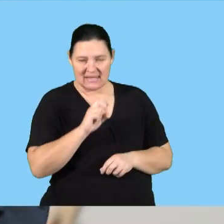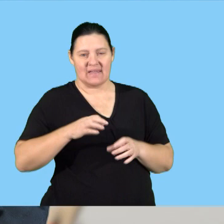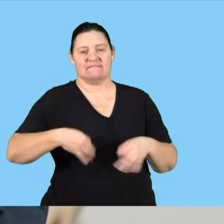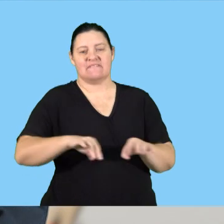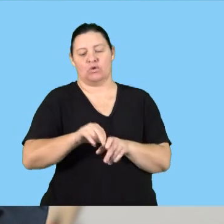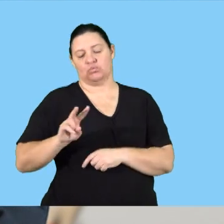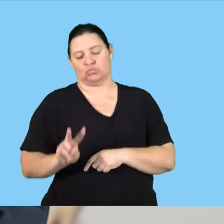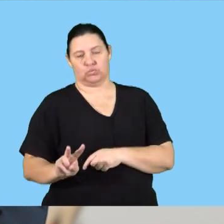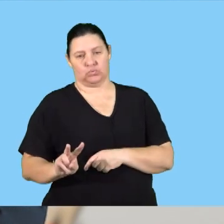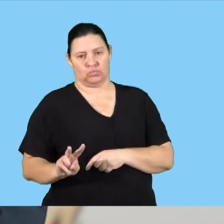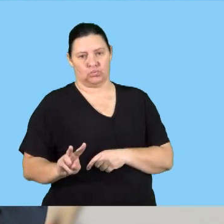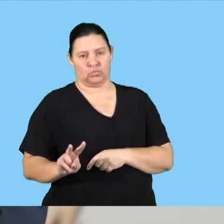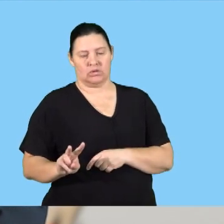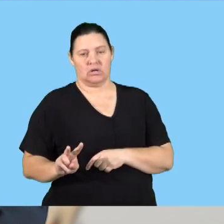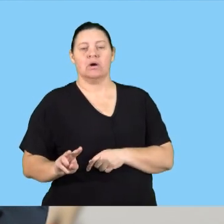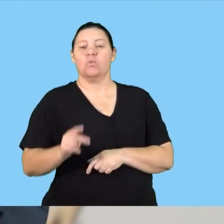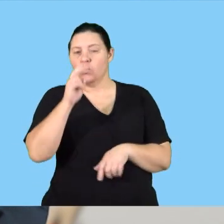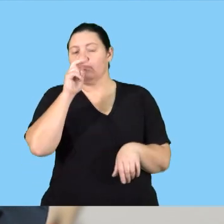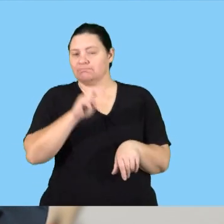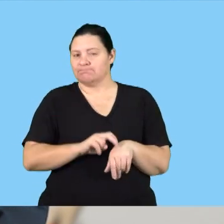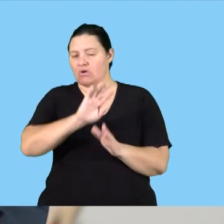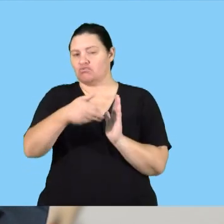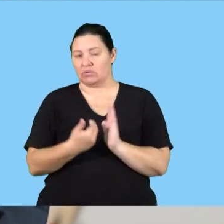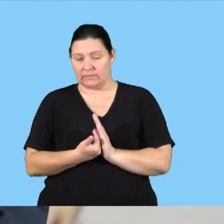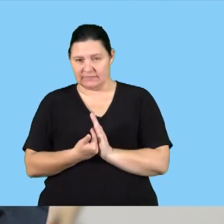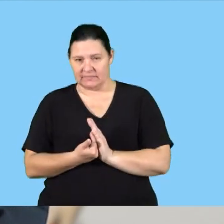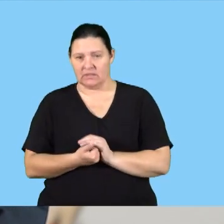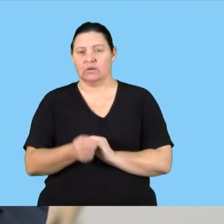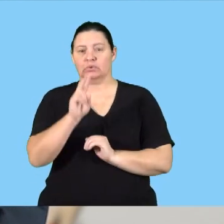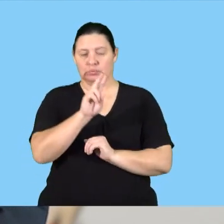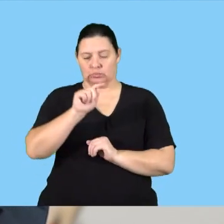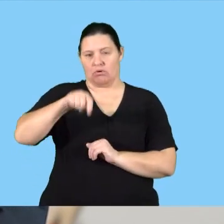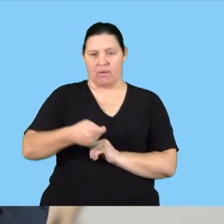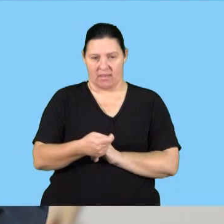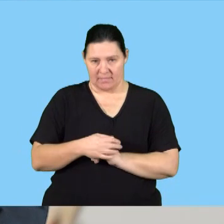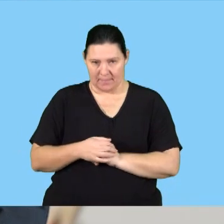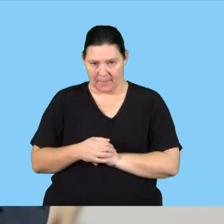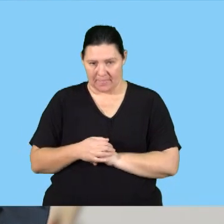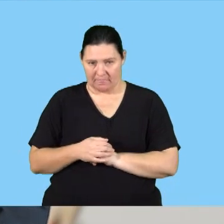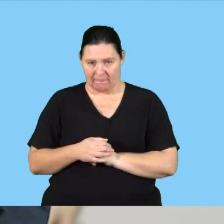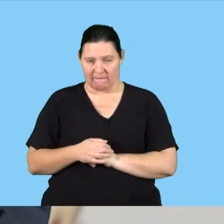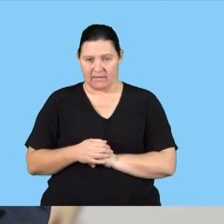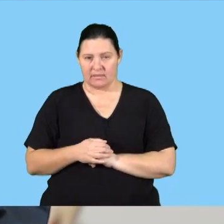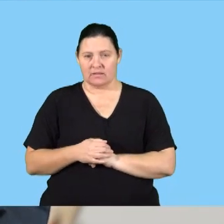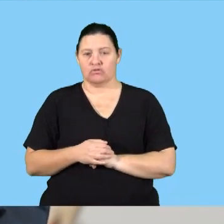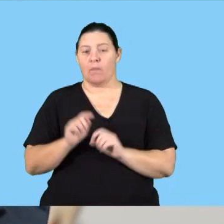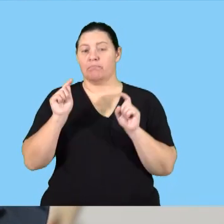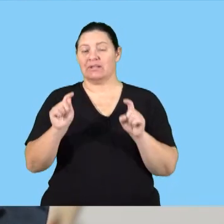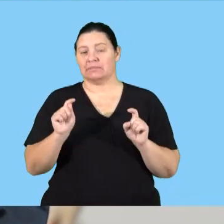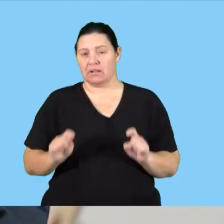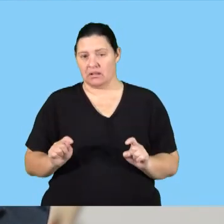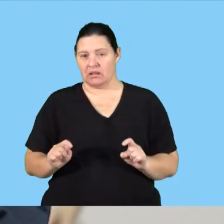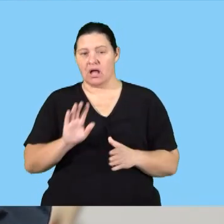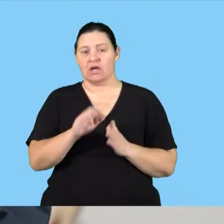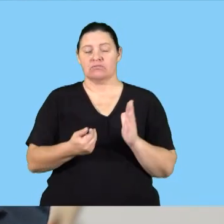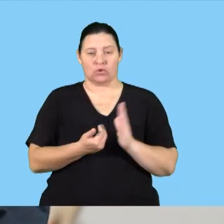we need 2 values after a comma. Then I need to round this off to 2 decimal places. And remember the